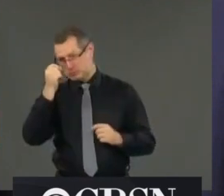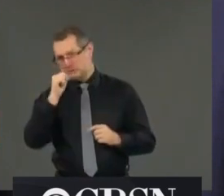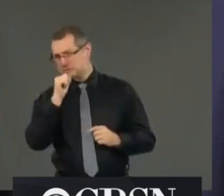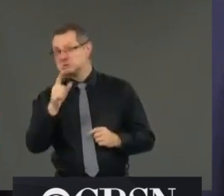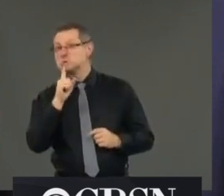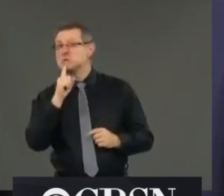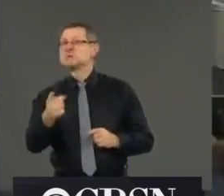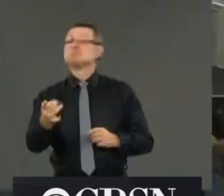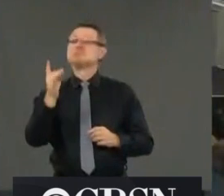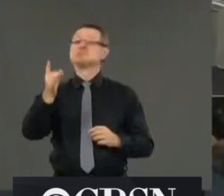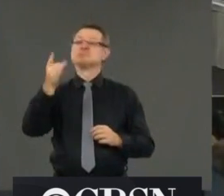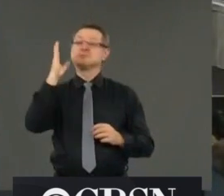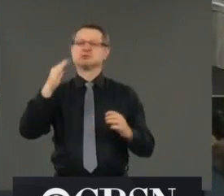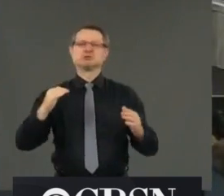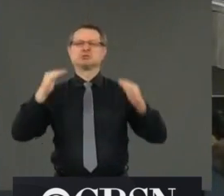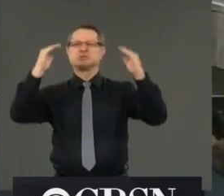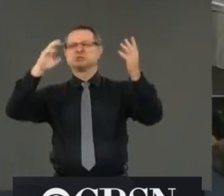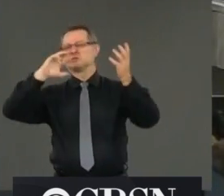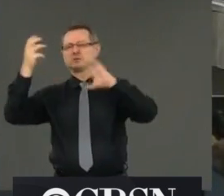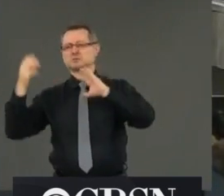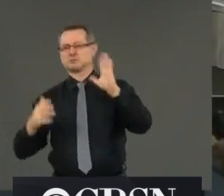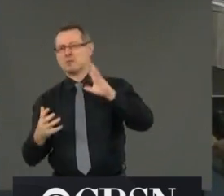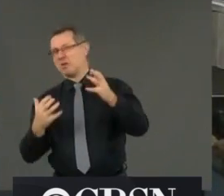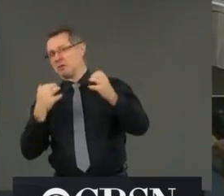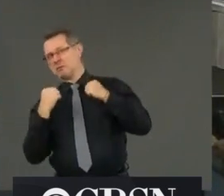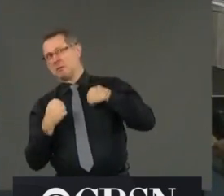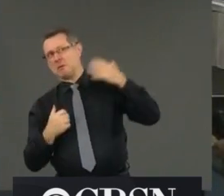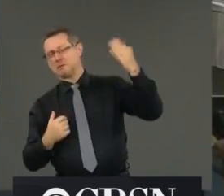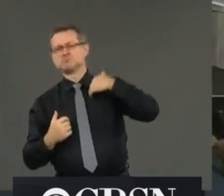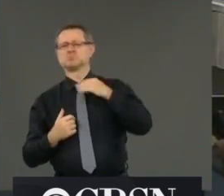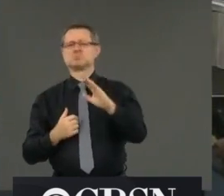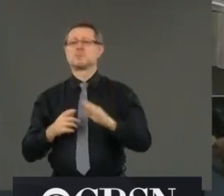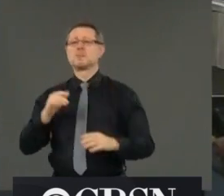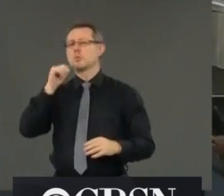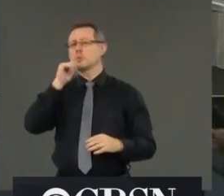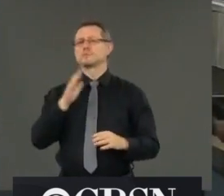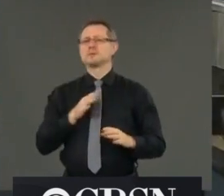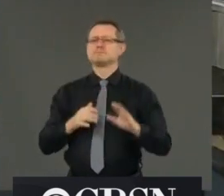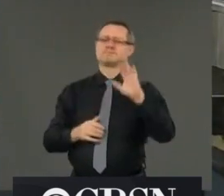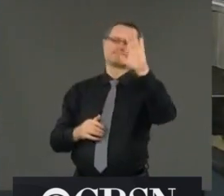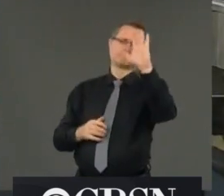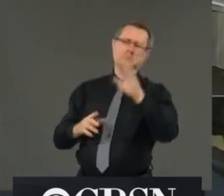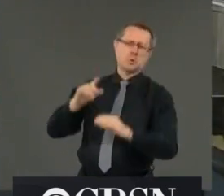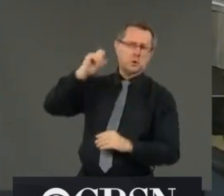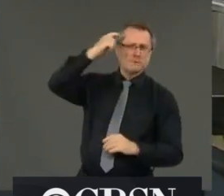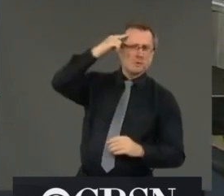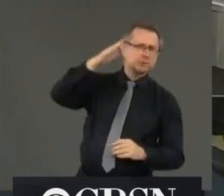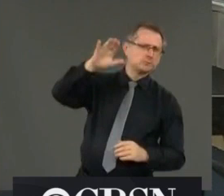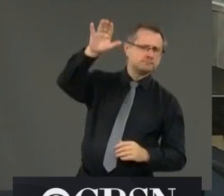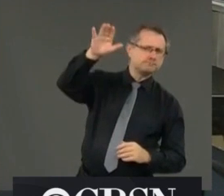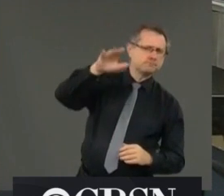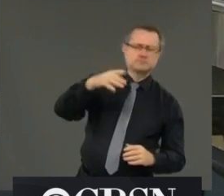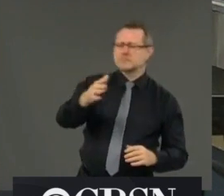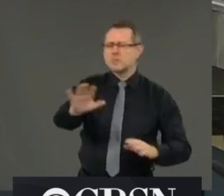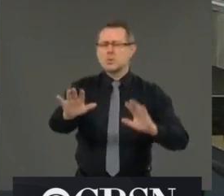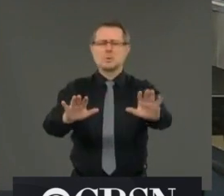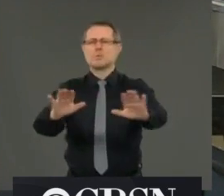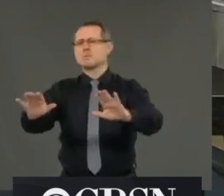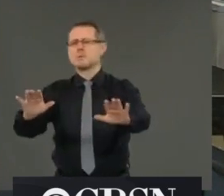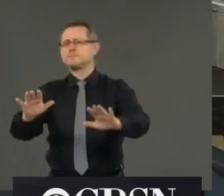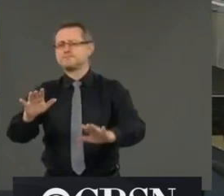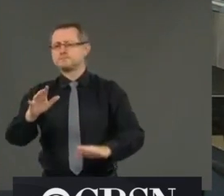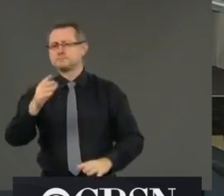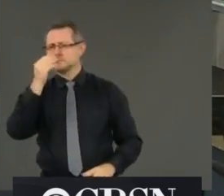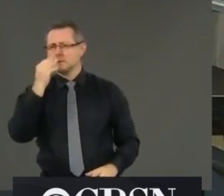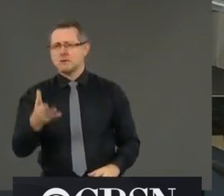takeover. But Governor, here's the question. Governor, are you saying that the That's crime... a motion that I'm not going Are you saying anywhere. that the